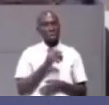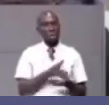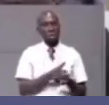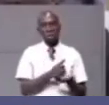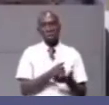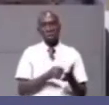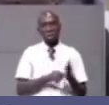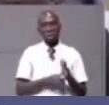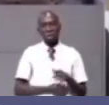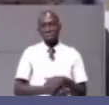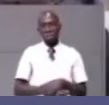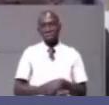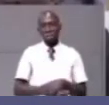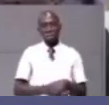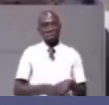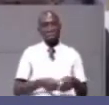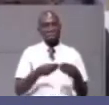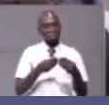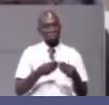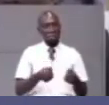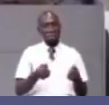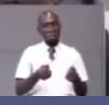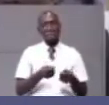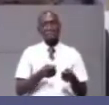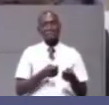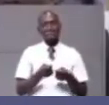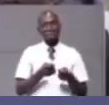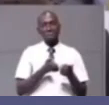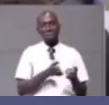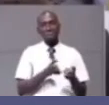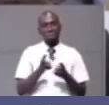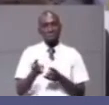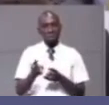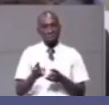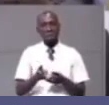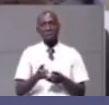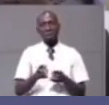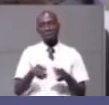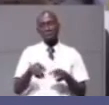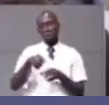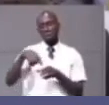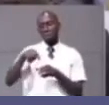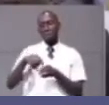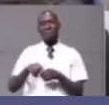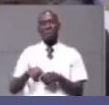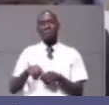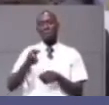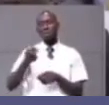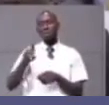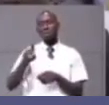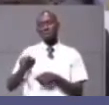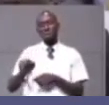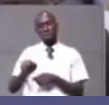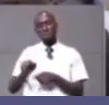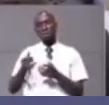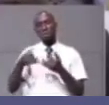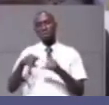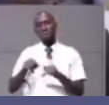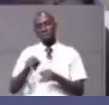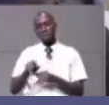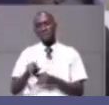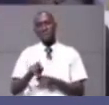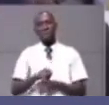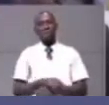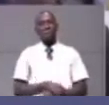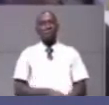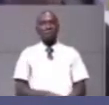issue. It can be resolved administratively among the MDAs which are implementing this reform.